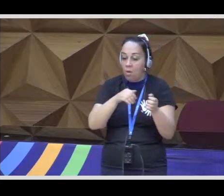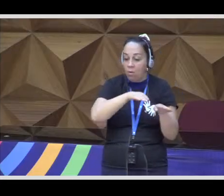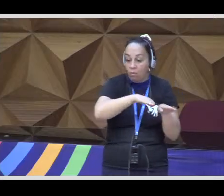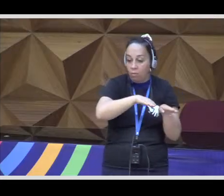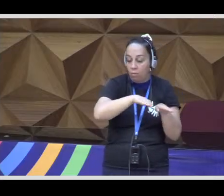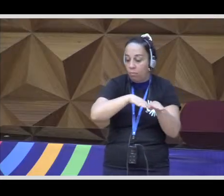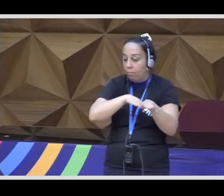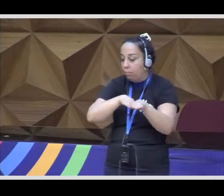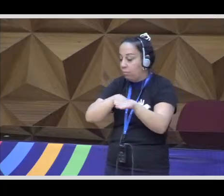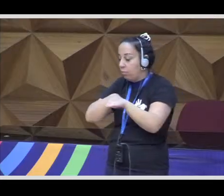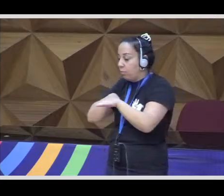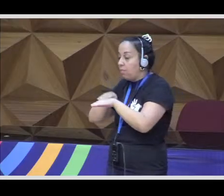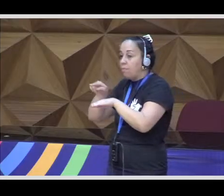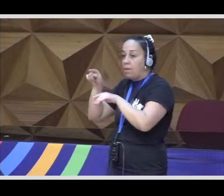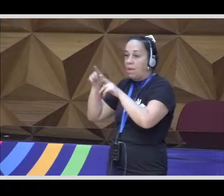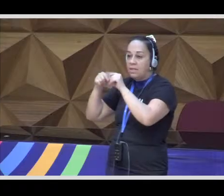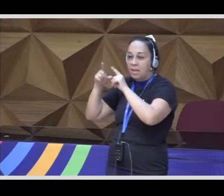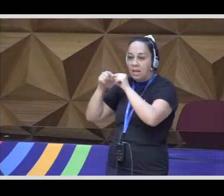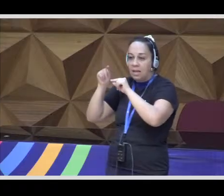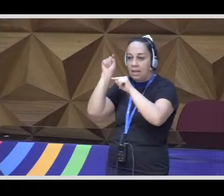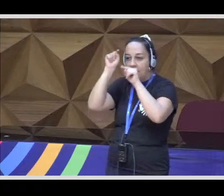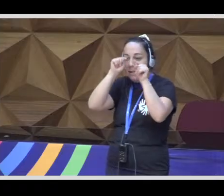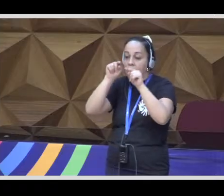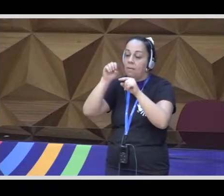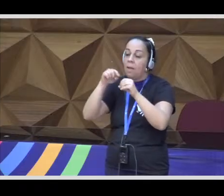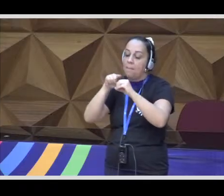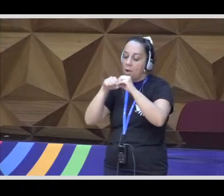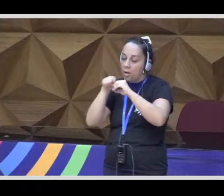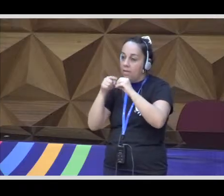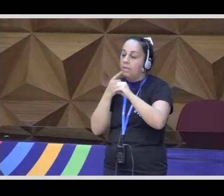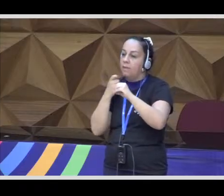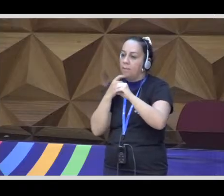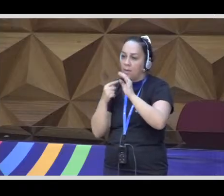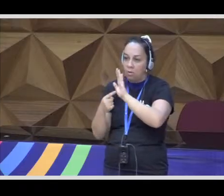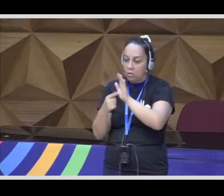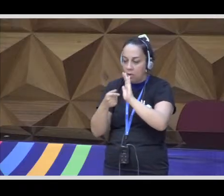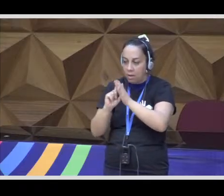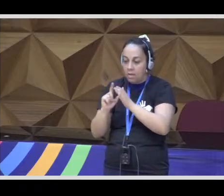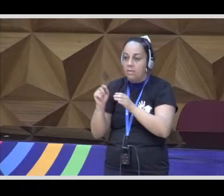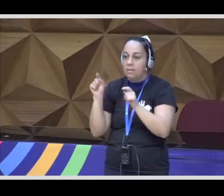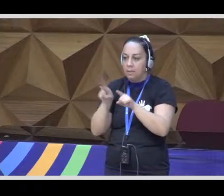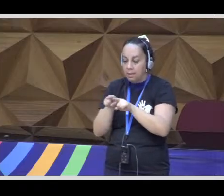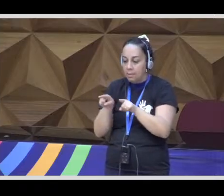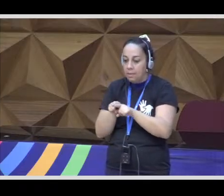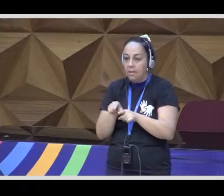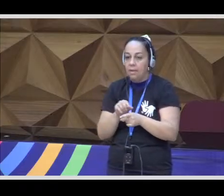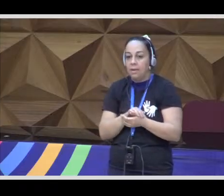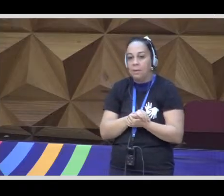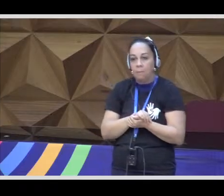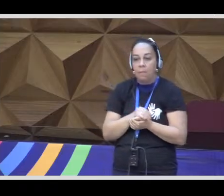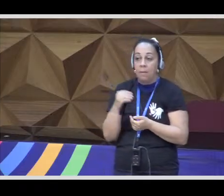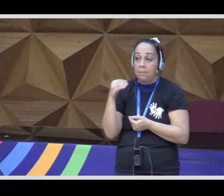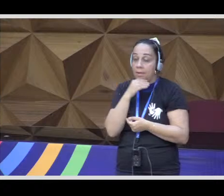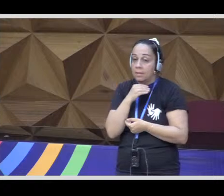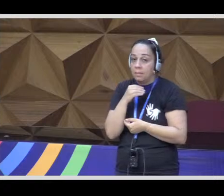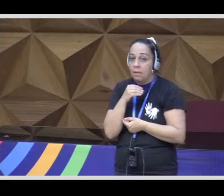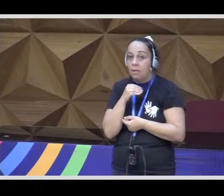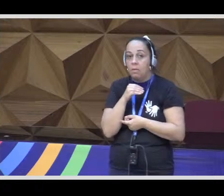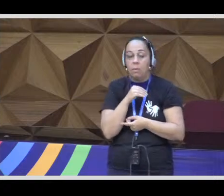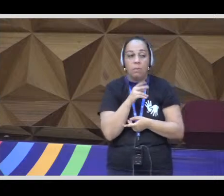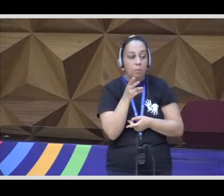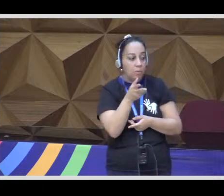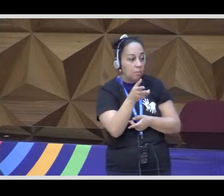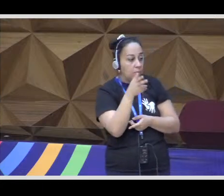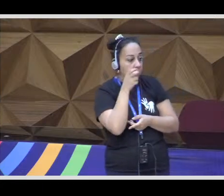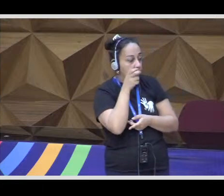one, what we did in a later one was we used in a snowy scene,